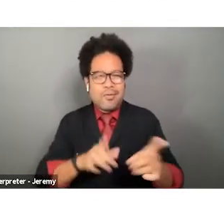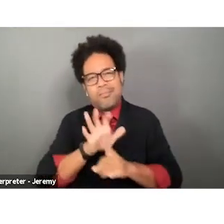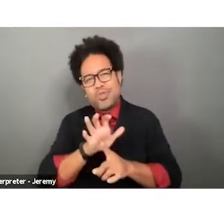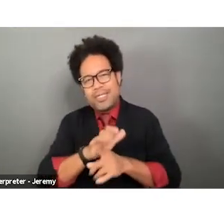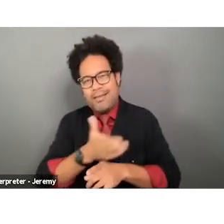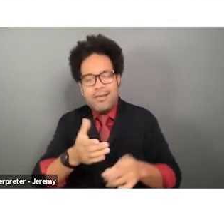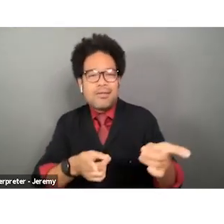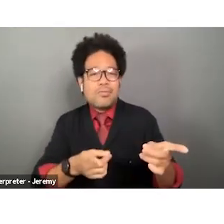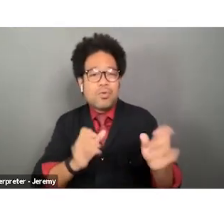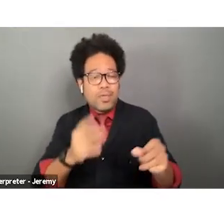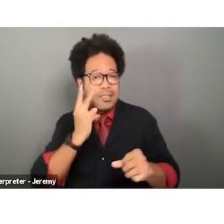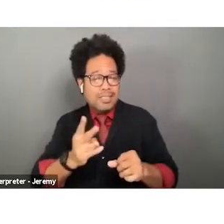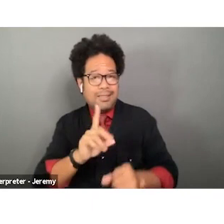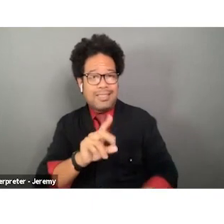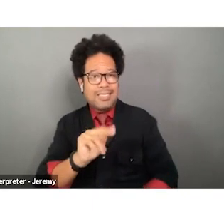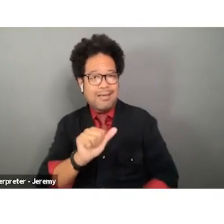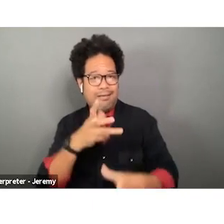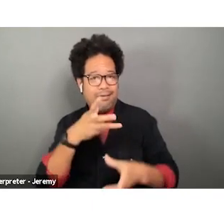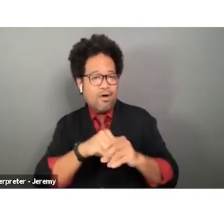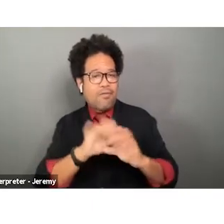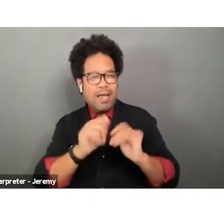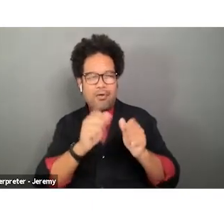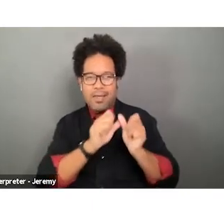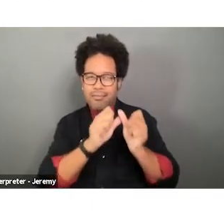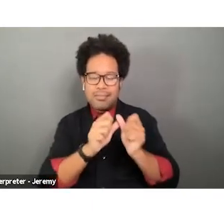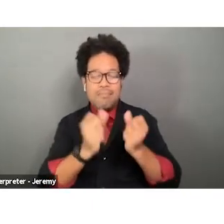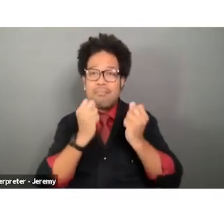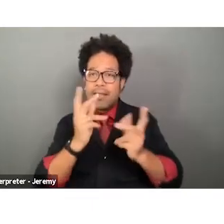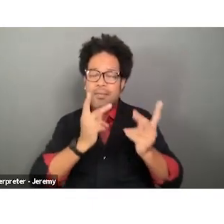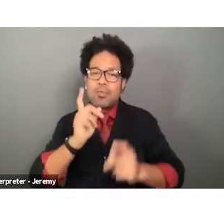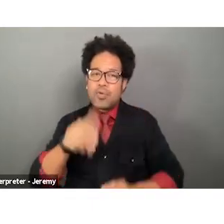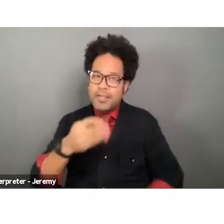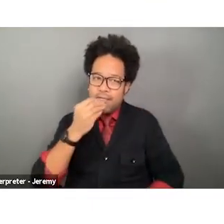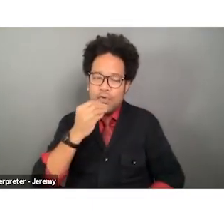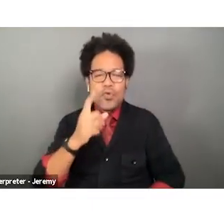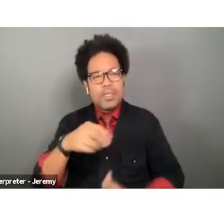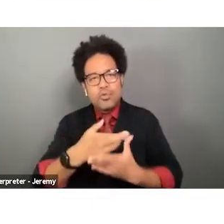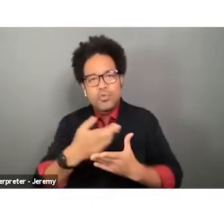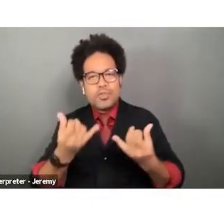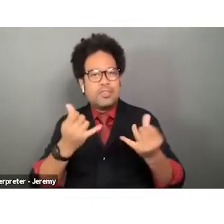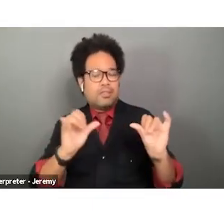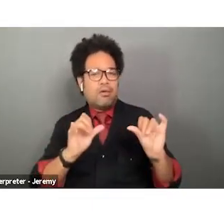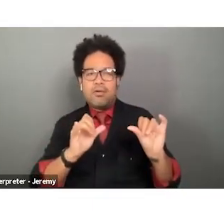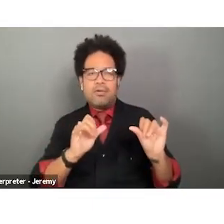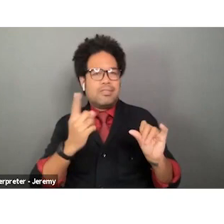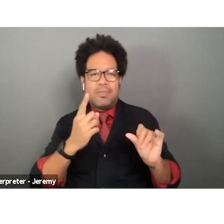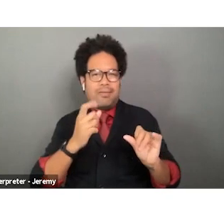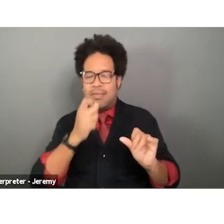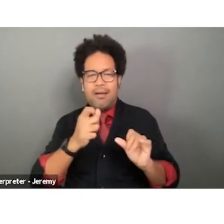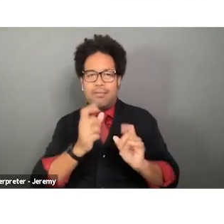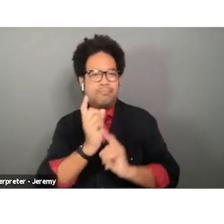sustainable, because there's still tons of people who need to be fed, still tons of people who need resources. And this is something that should not just be a trend, but should be